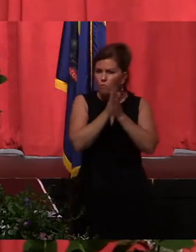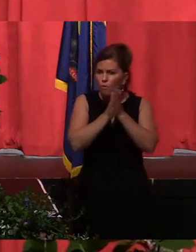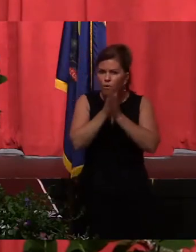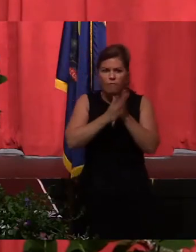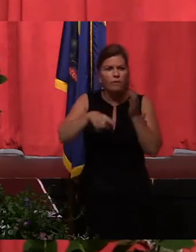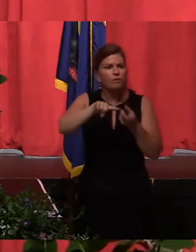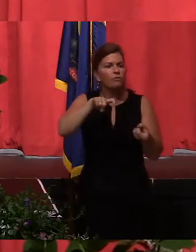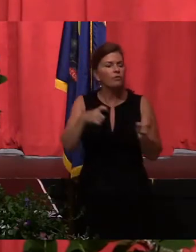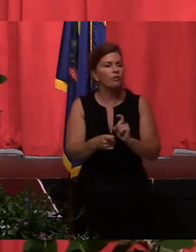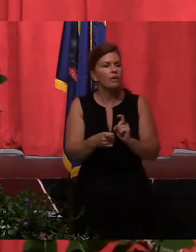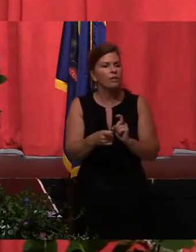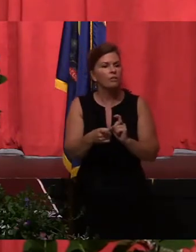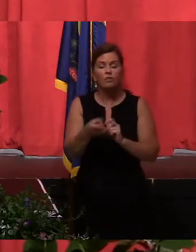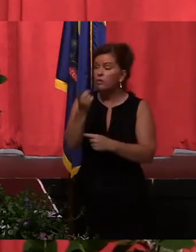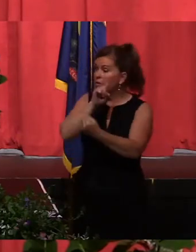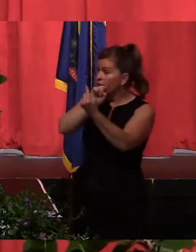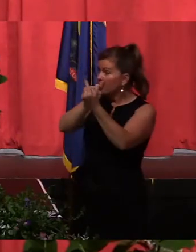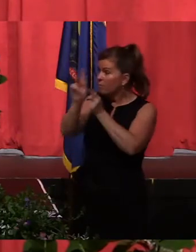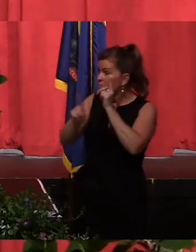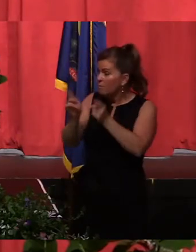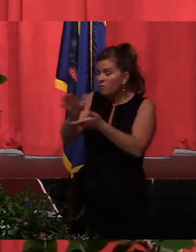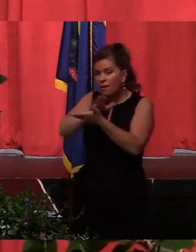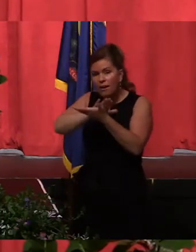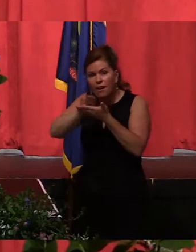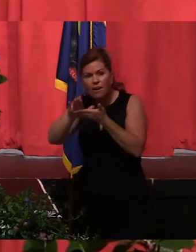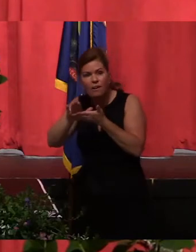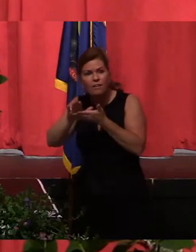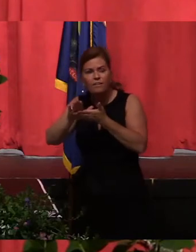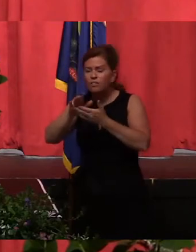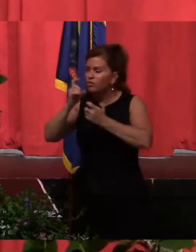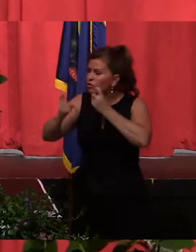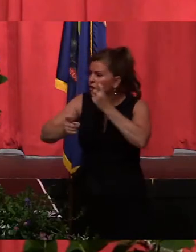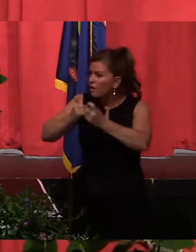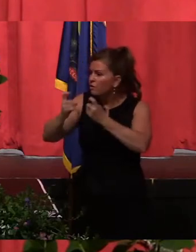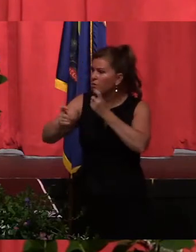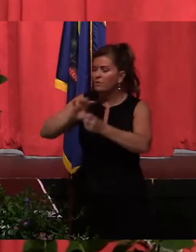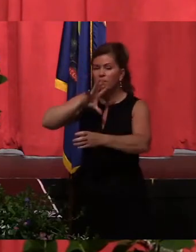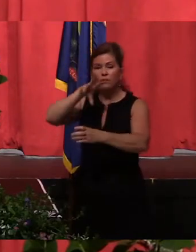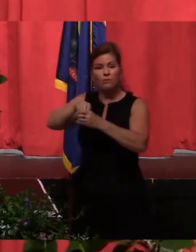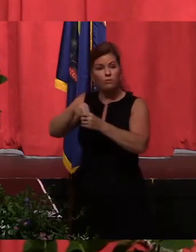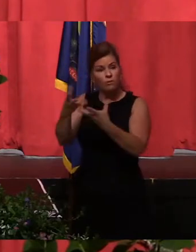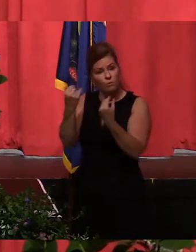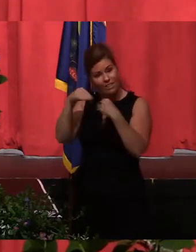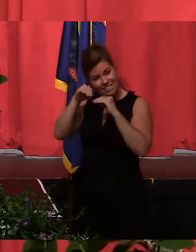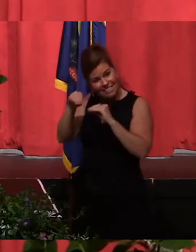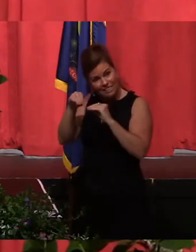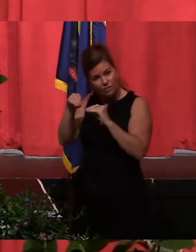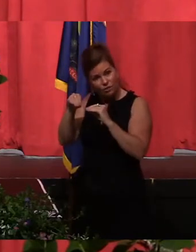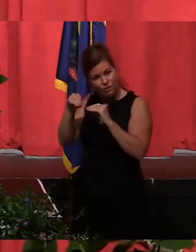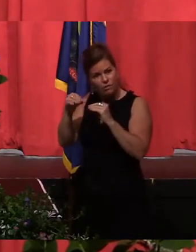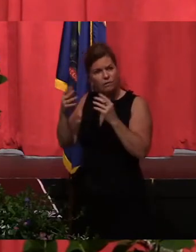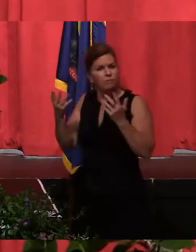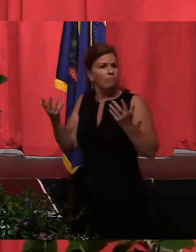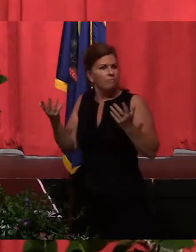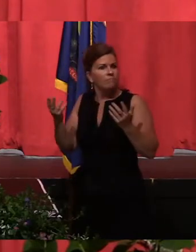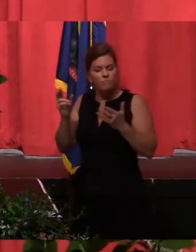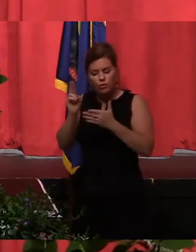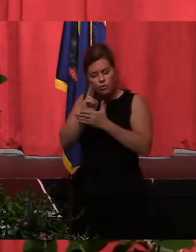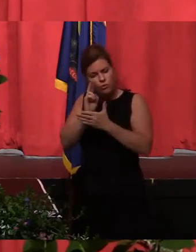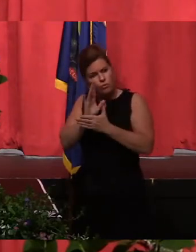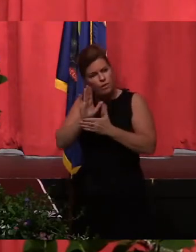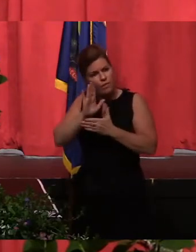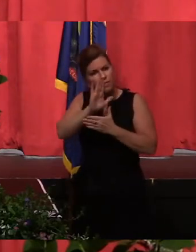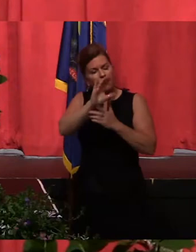who are kind, generous, inclusive, and who want to teach us something, we can use those people's